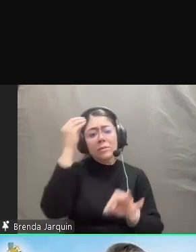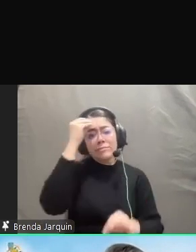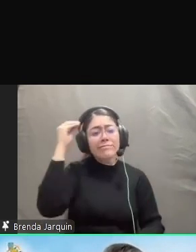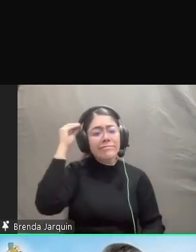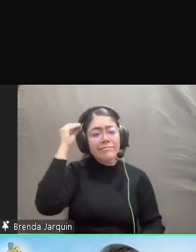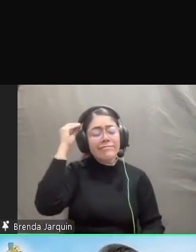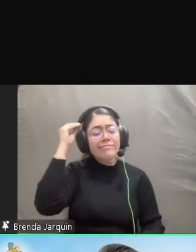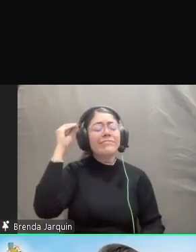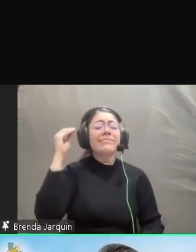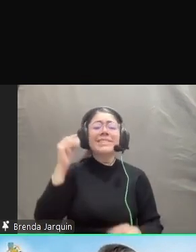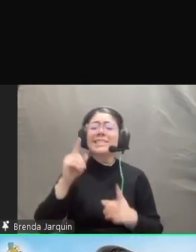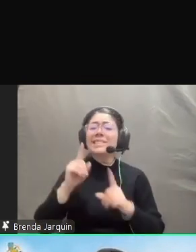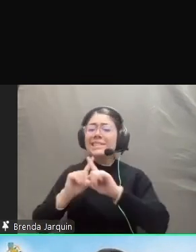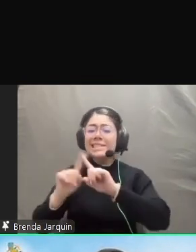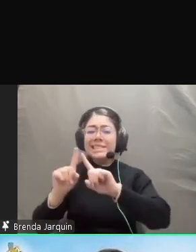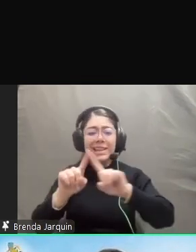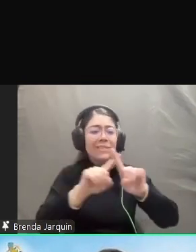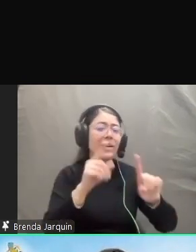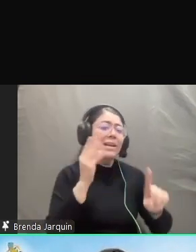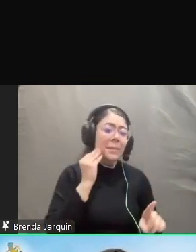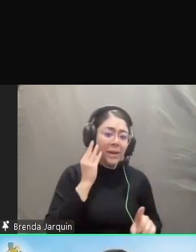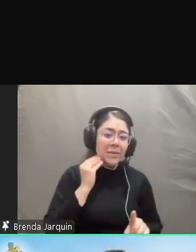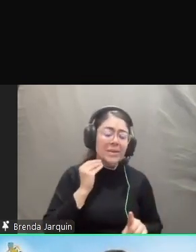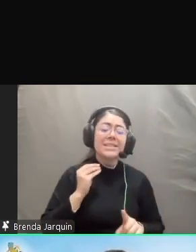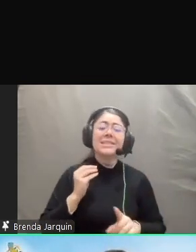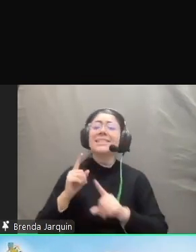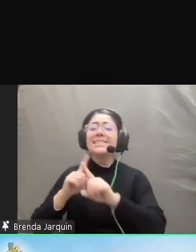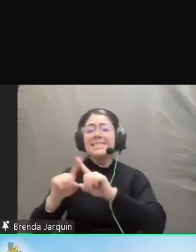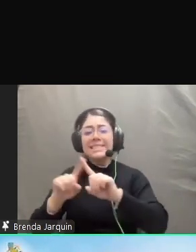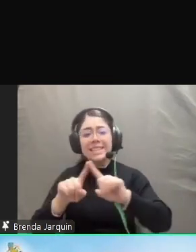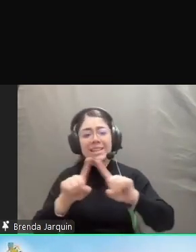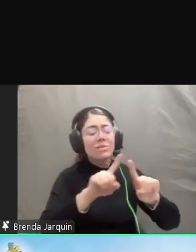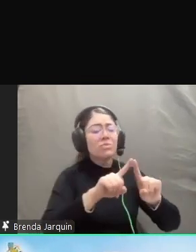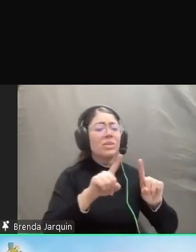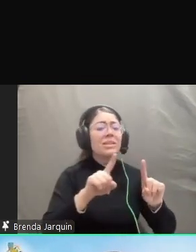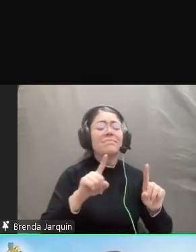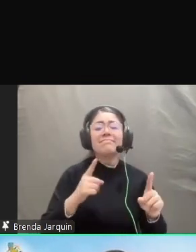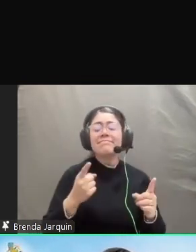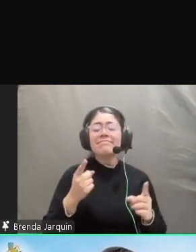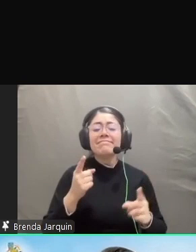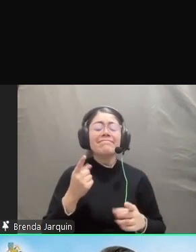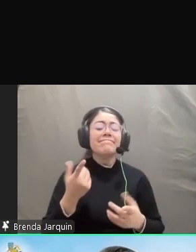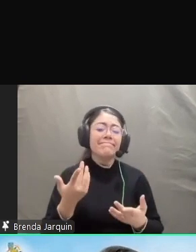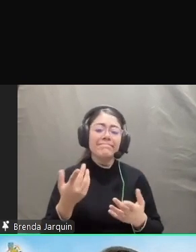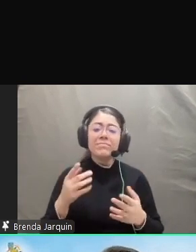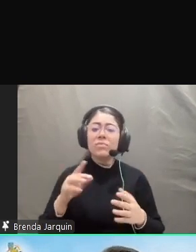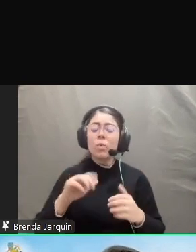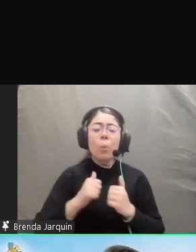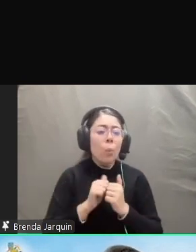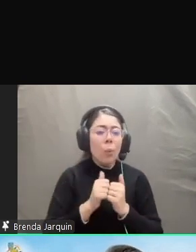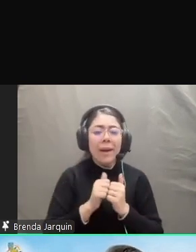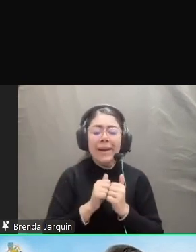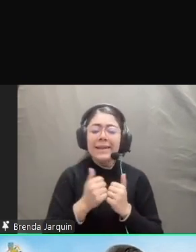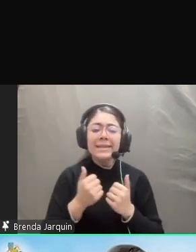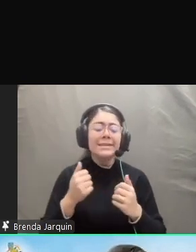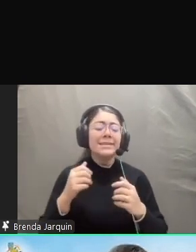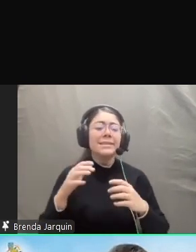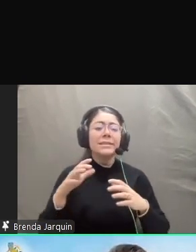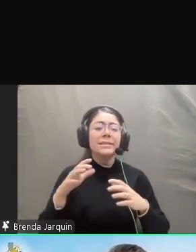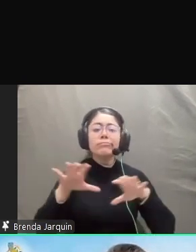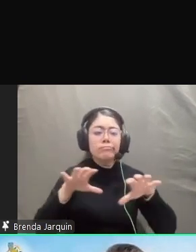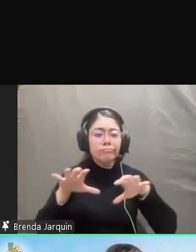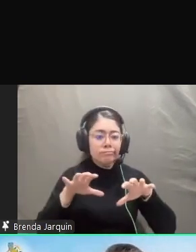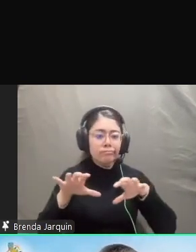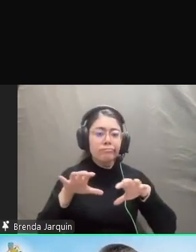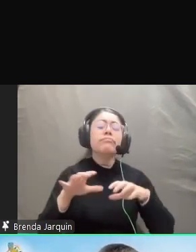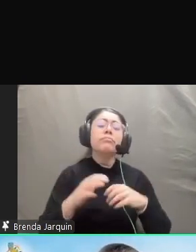the regions is at a very different place in our interagency collaboration transition practices.